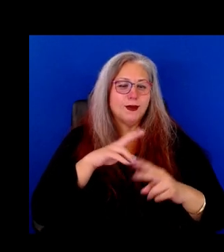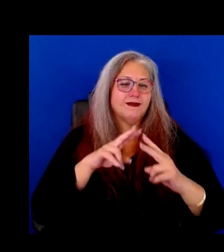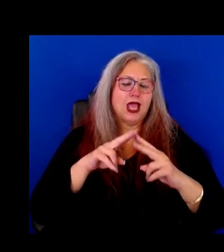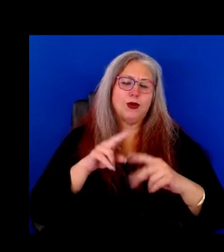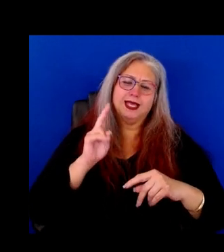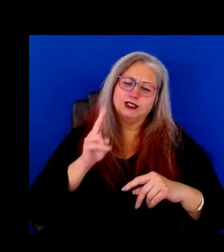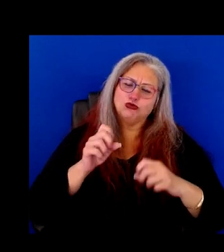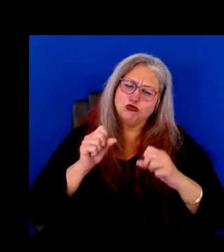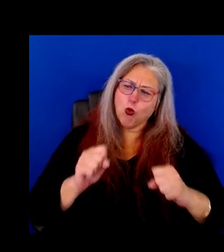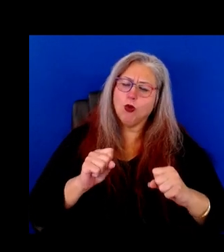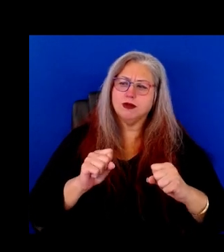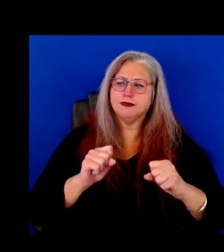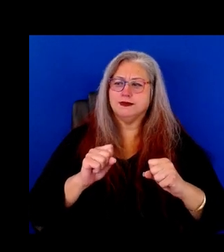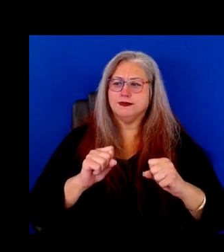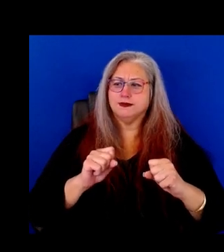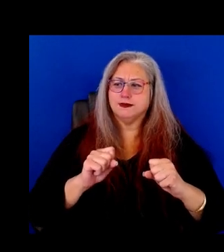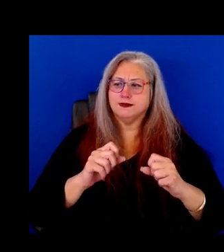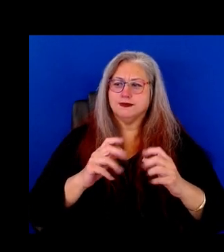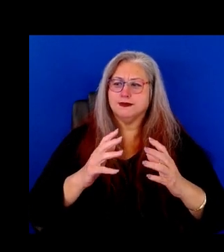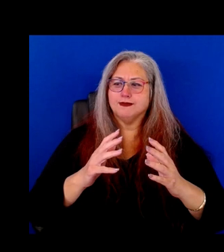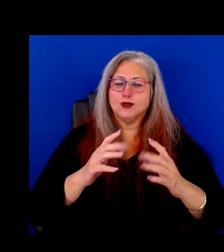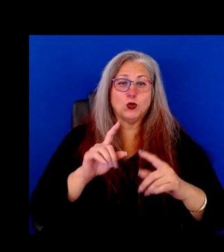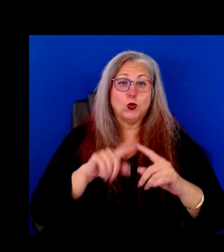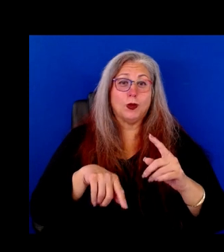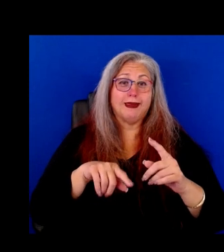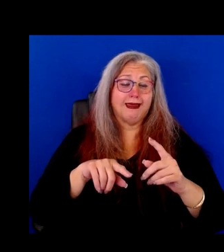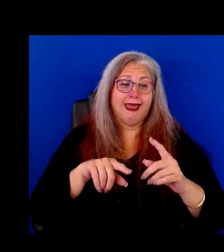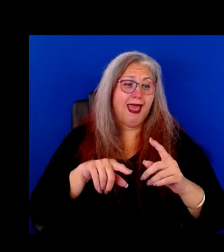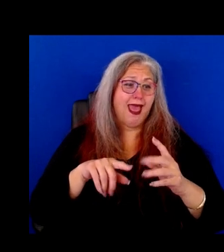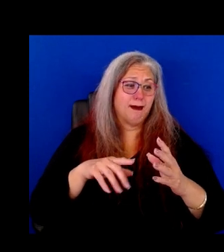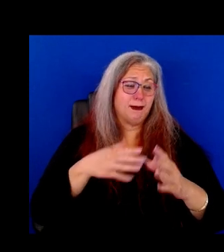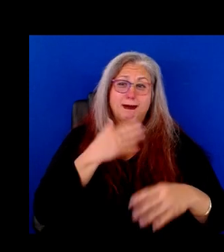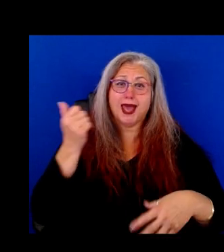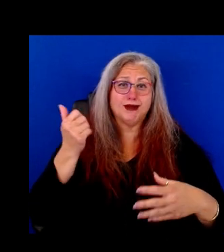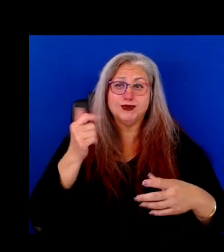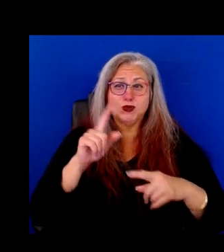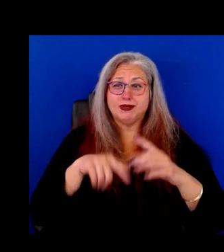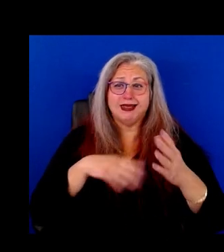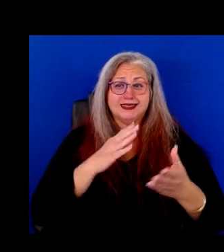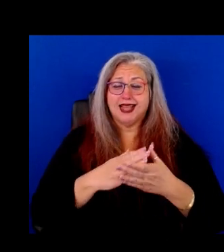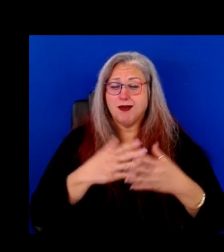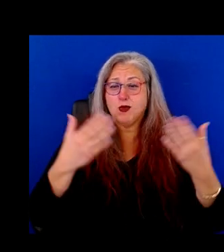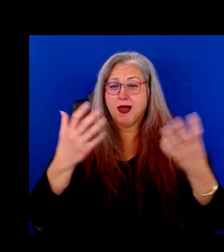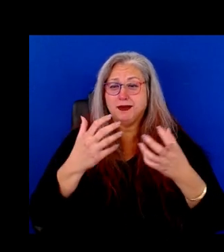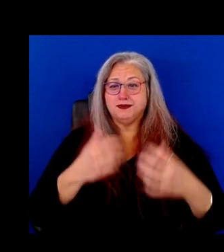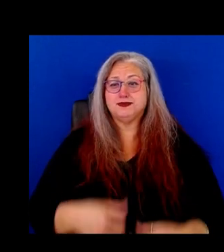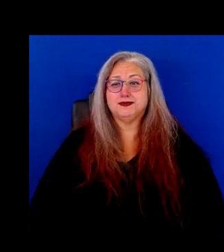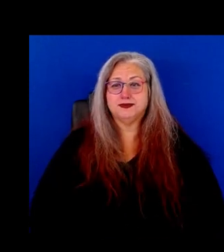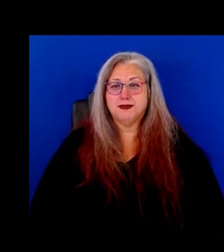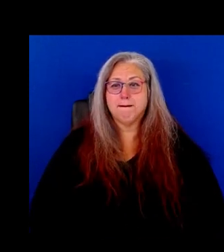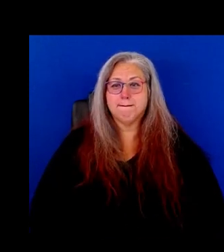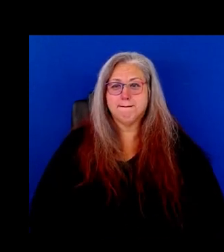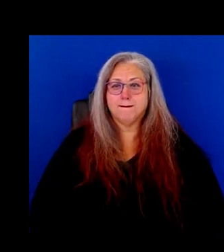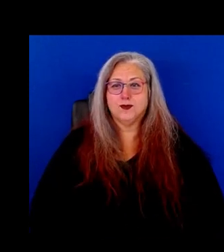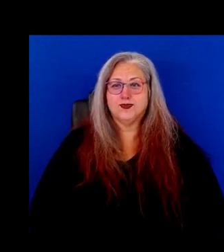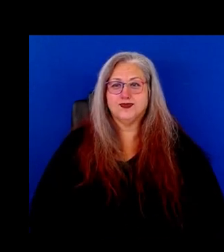historical, so just unbeatable, unbeatable, unstoppable. Exactly. So Vox